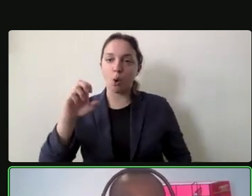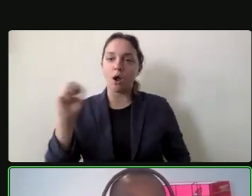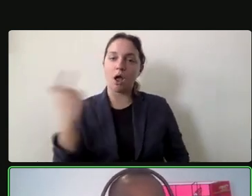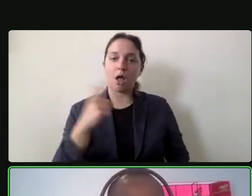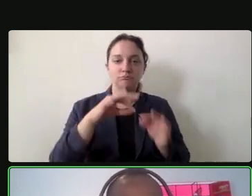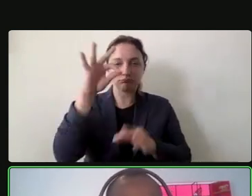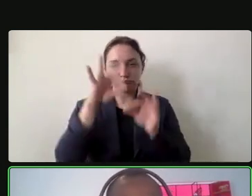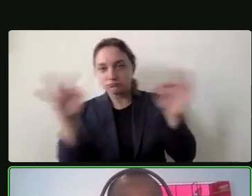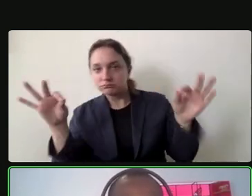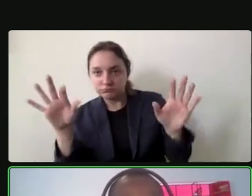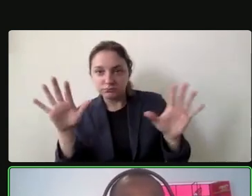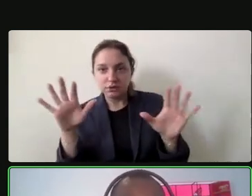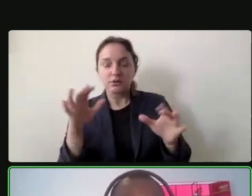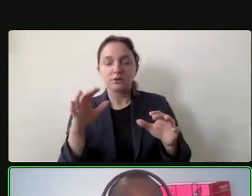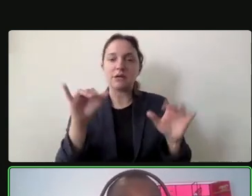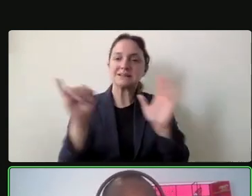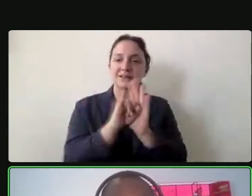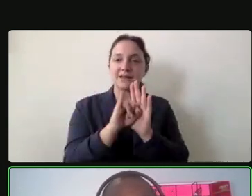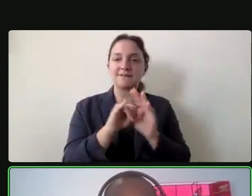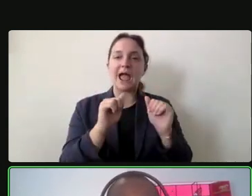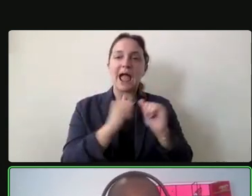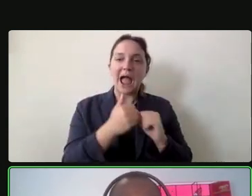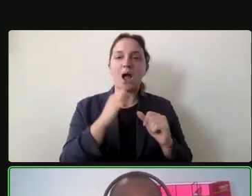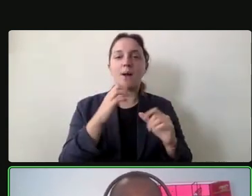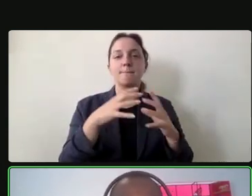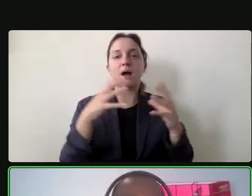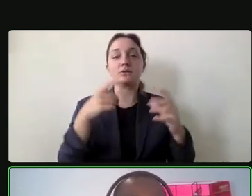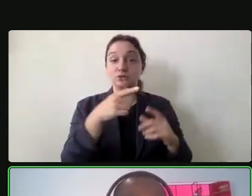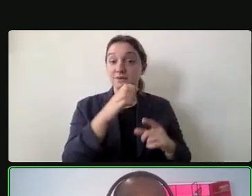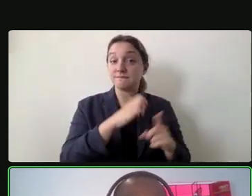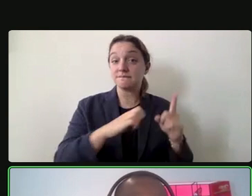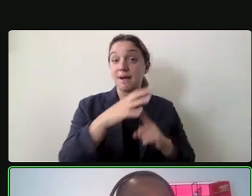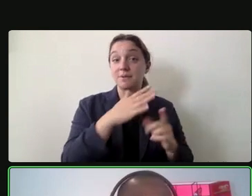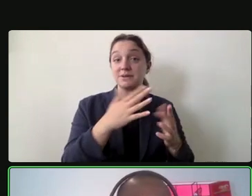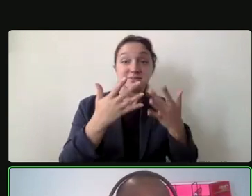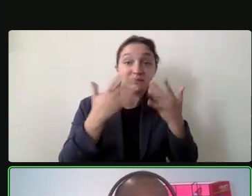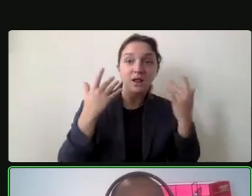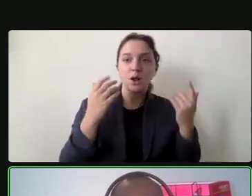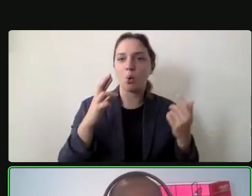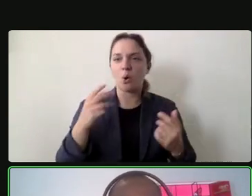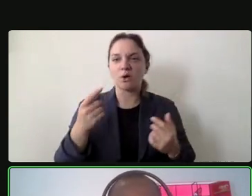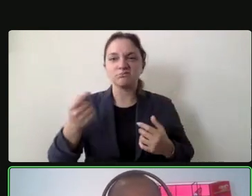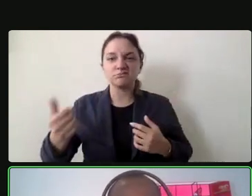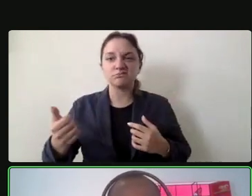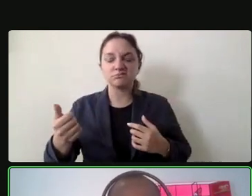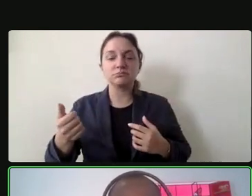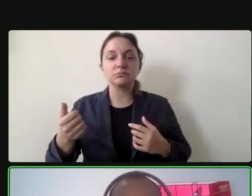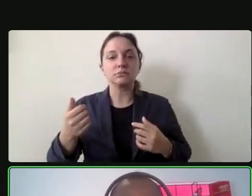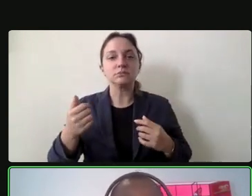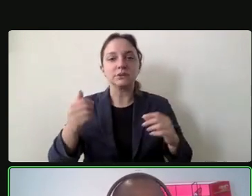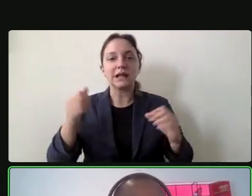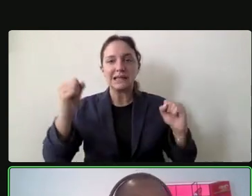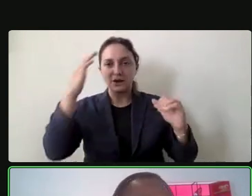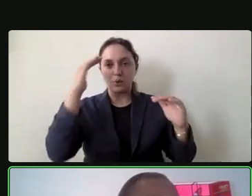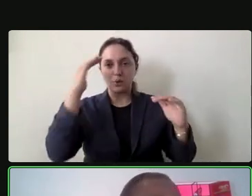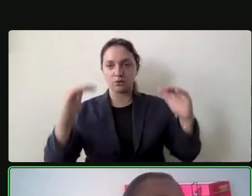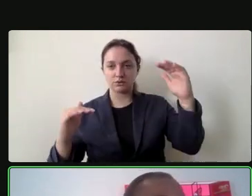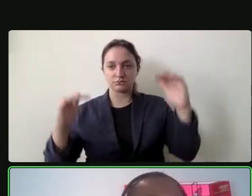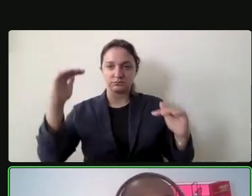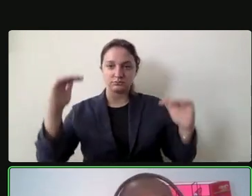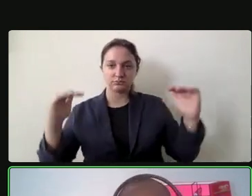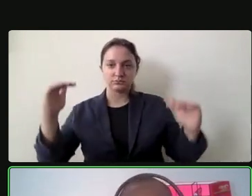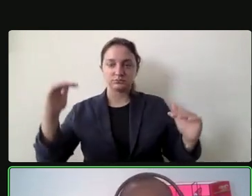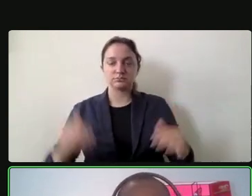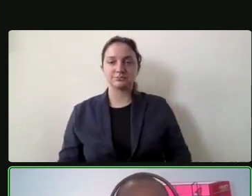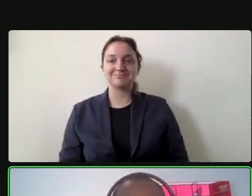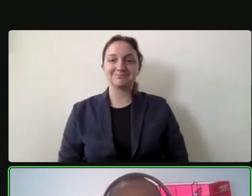how environmentally sustainable they are or how environmentally sustainable they are not. And it's been